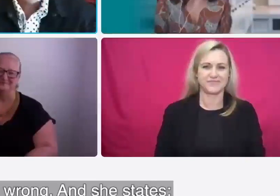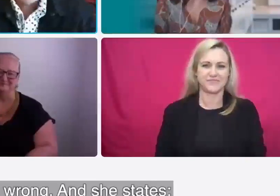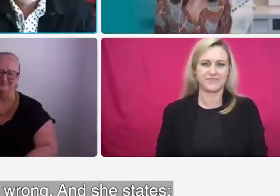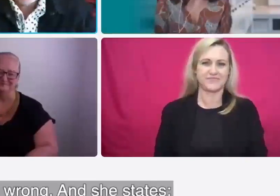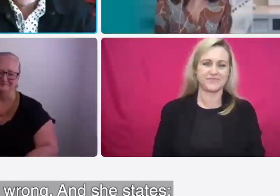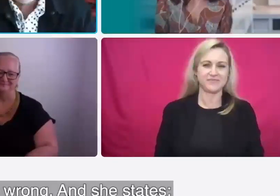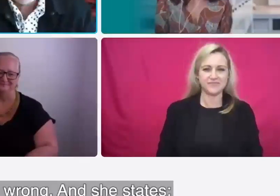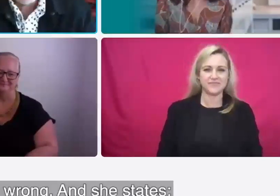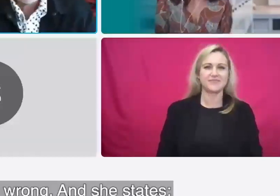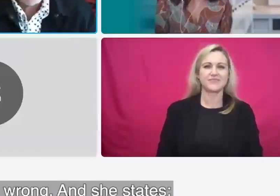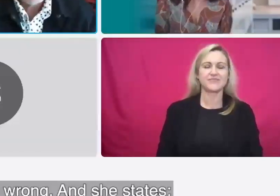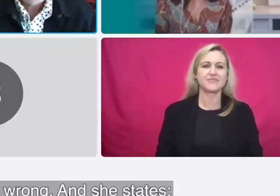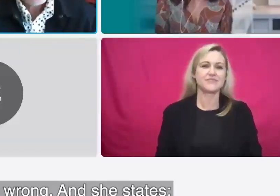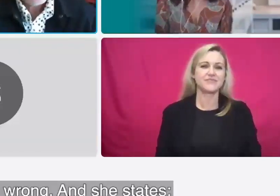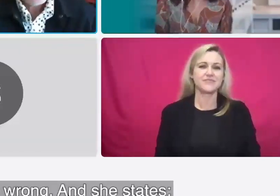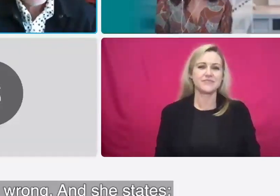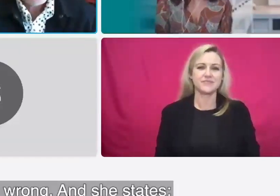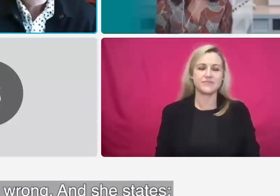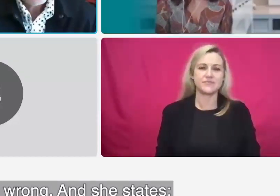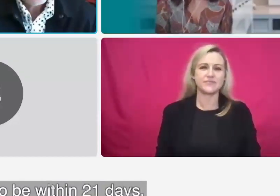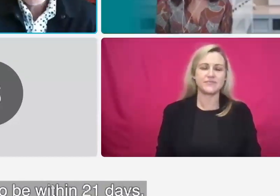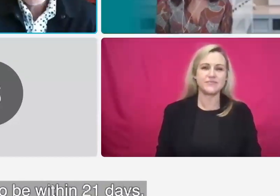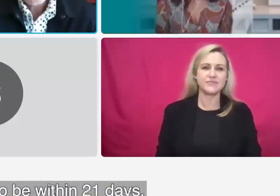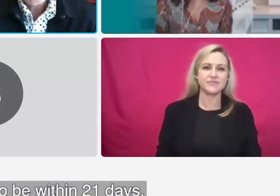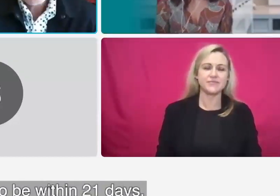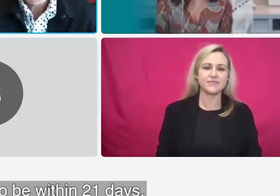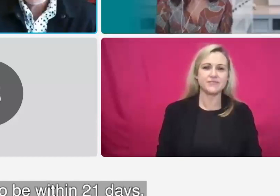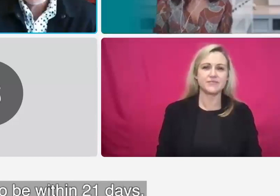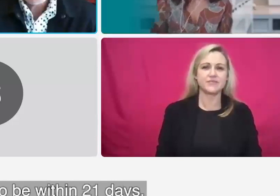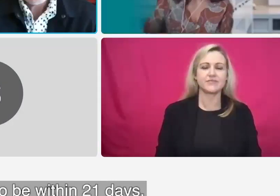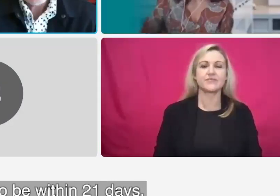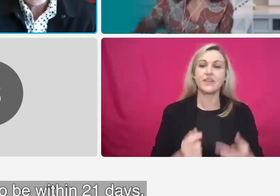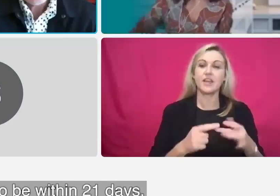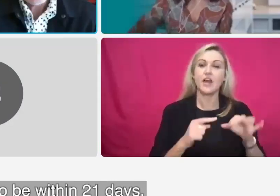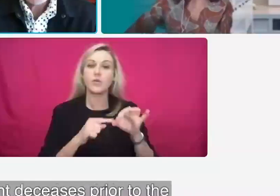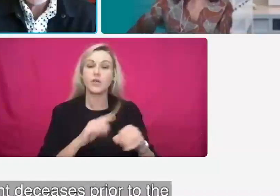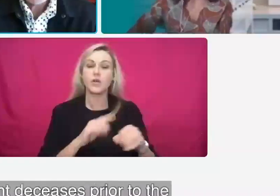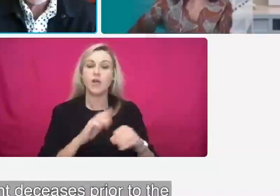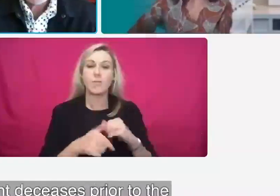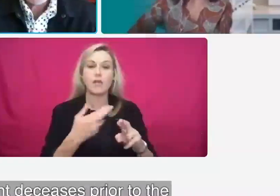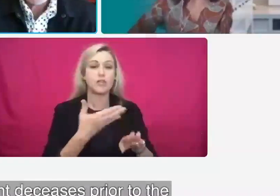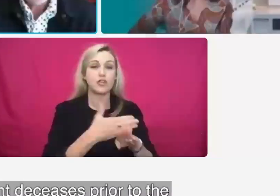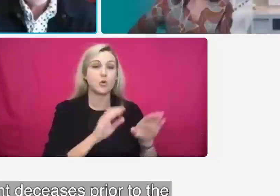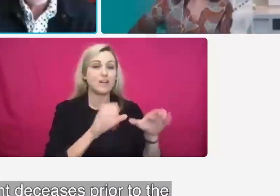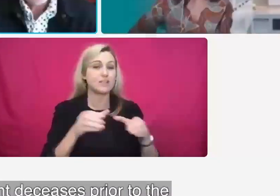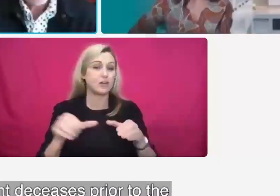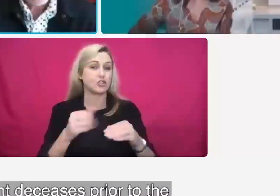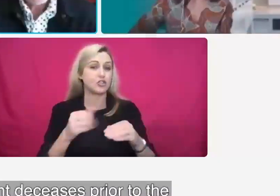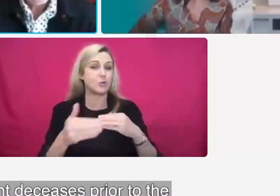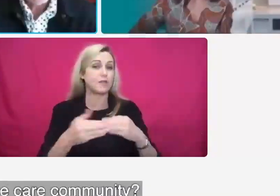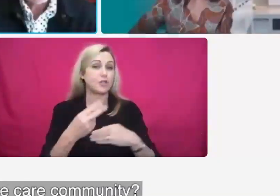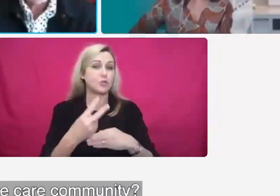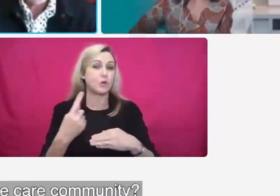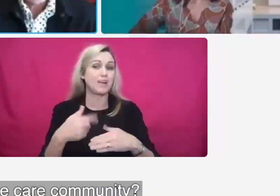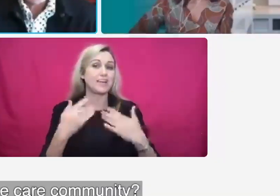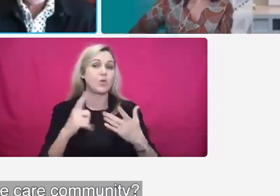Karenita. Sorry, I've got that name wrong. But and she states reclassifications are to be within 21 days. What happens if a resident deceases prior